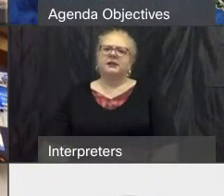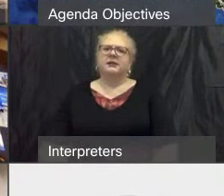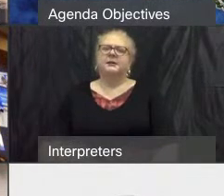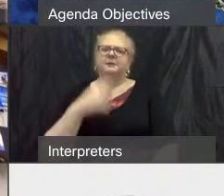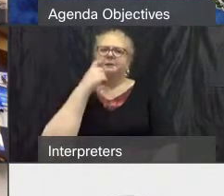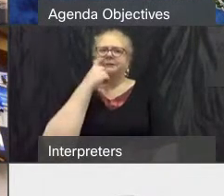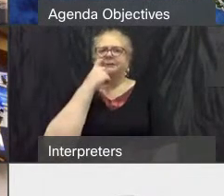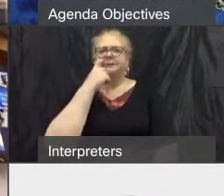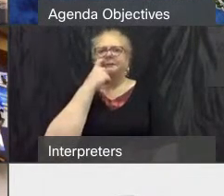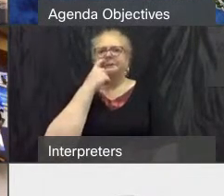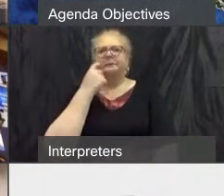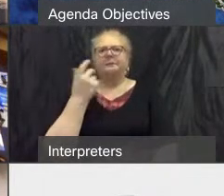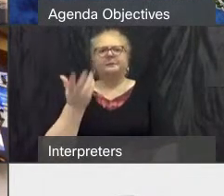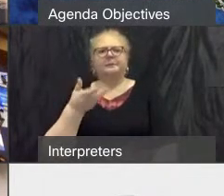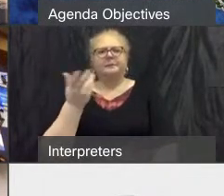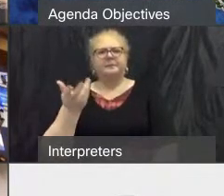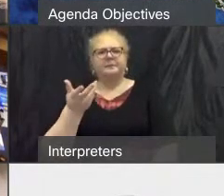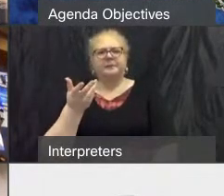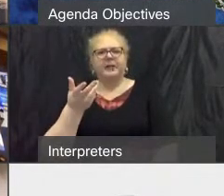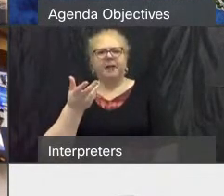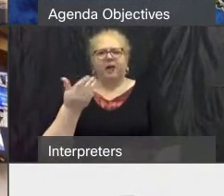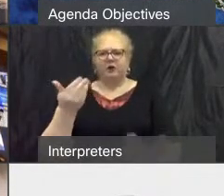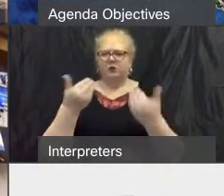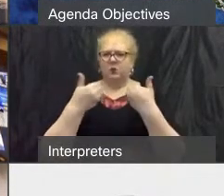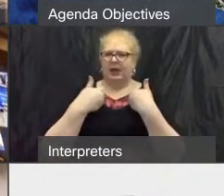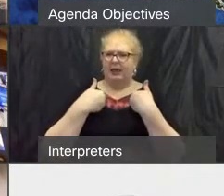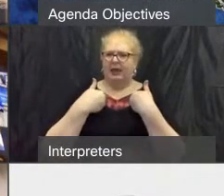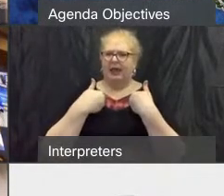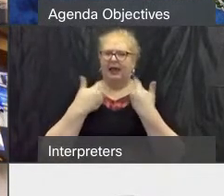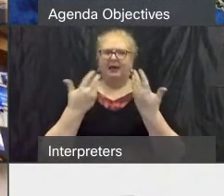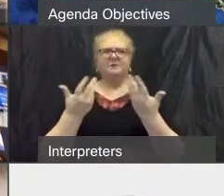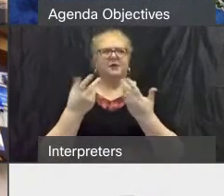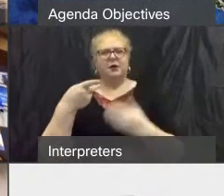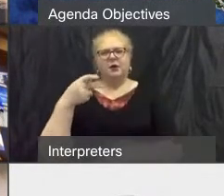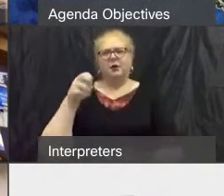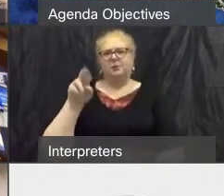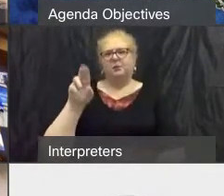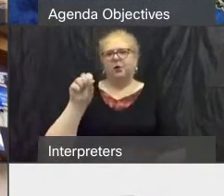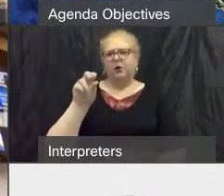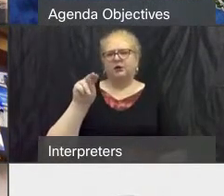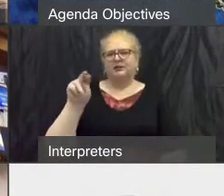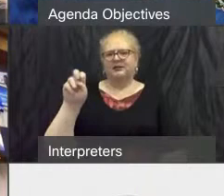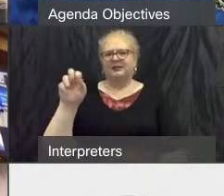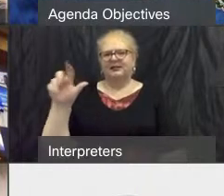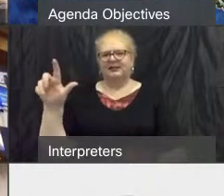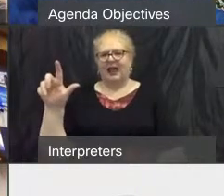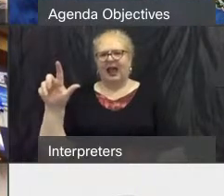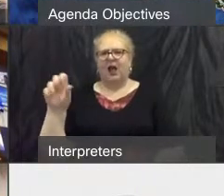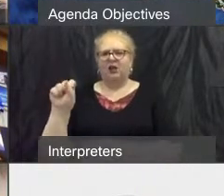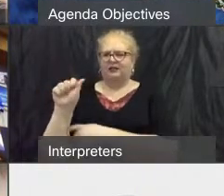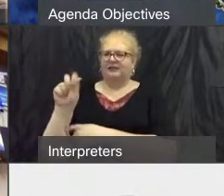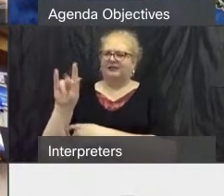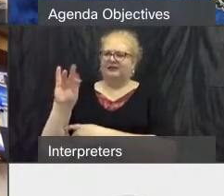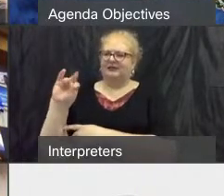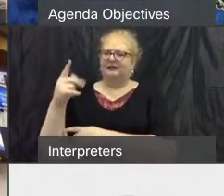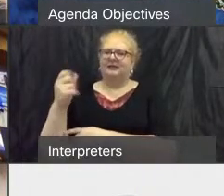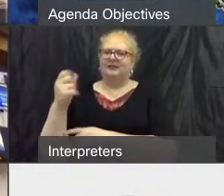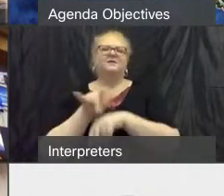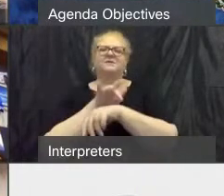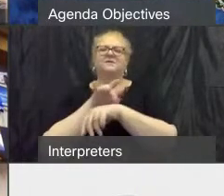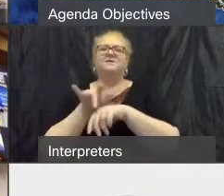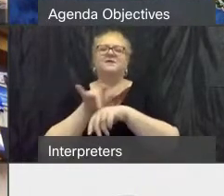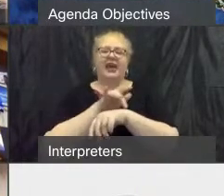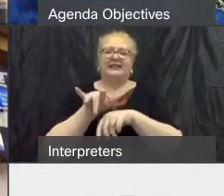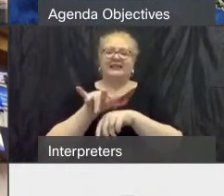is that personnel savings, trying to get to, Vacancy savings. yes, vacancy savings. Explain